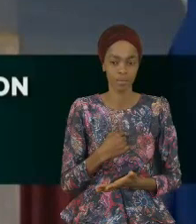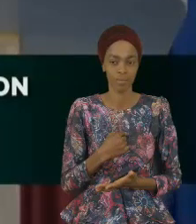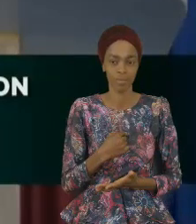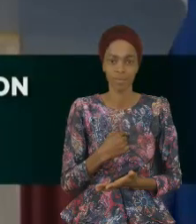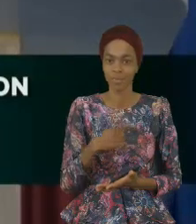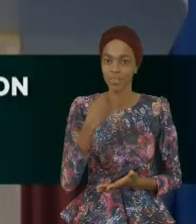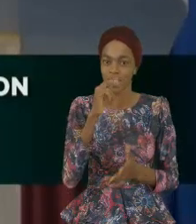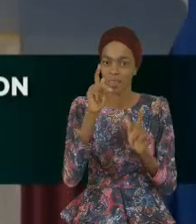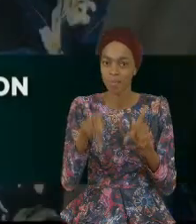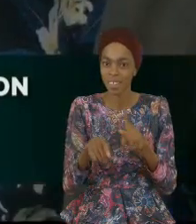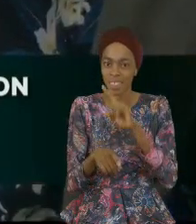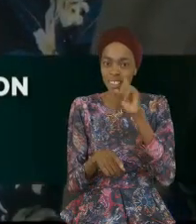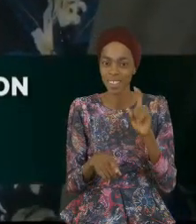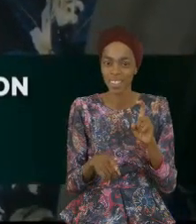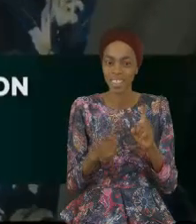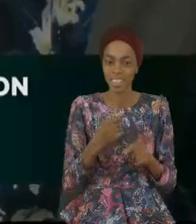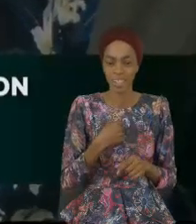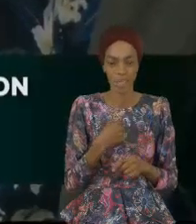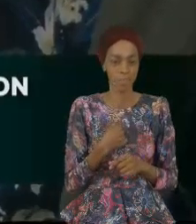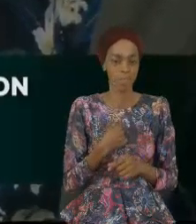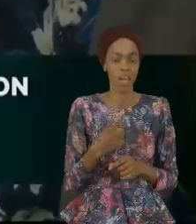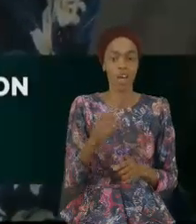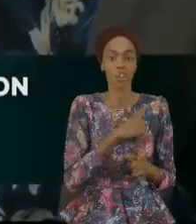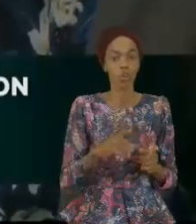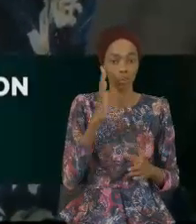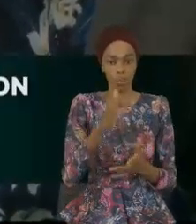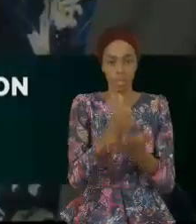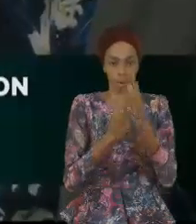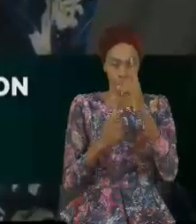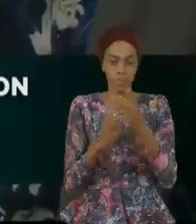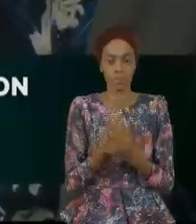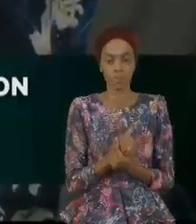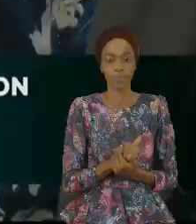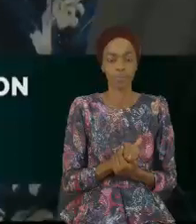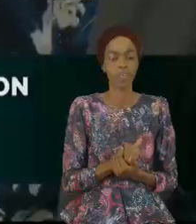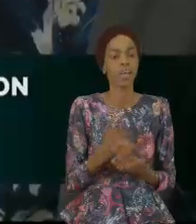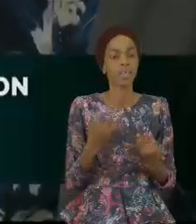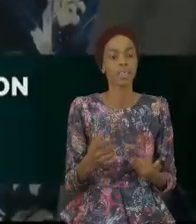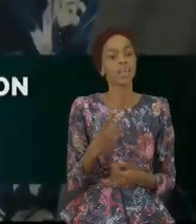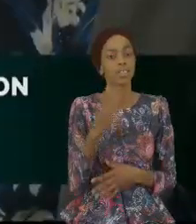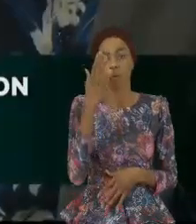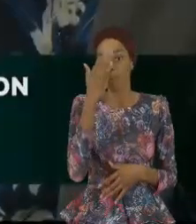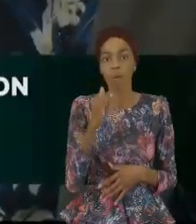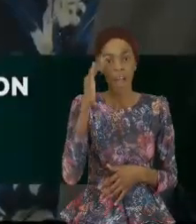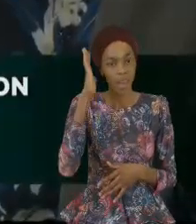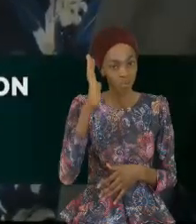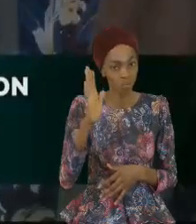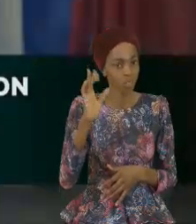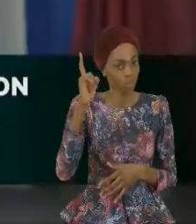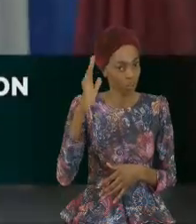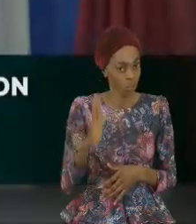Who is that me then? The Lord will help you. Now, what reason will the Lord